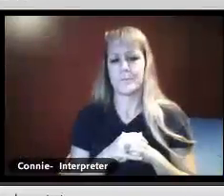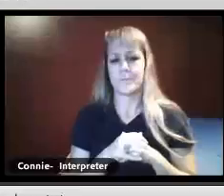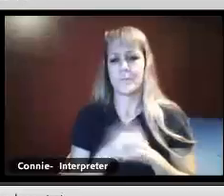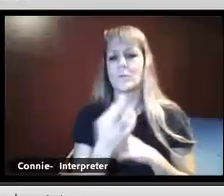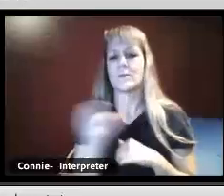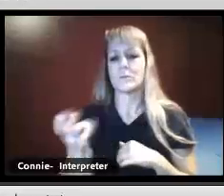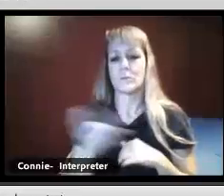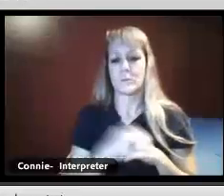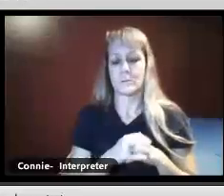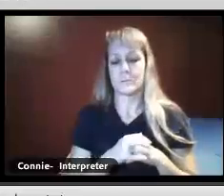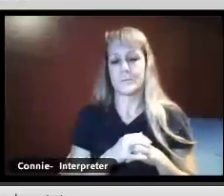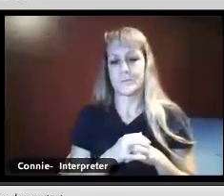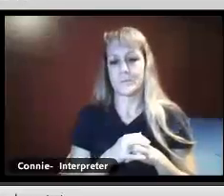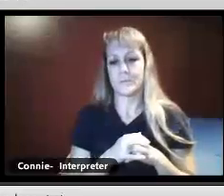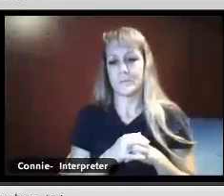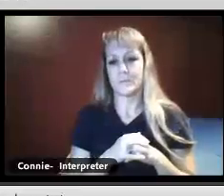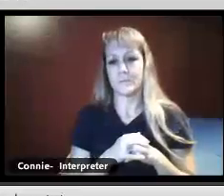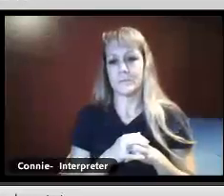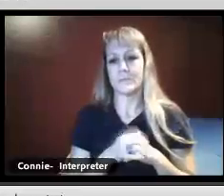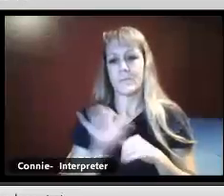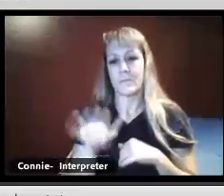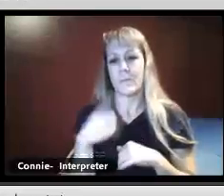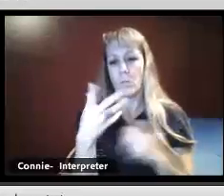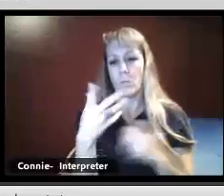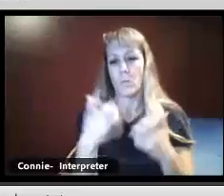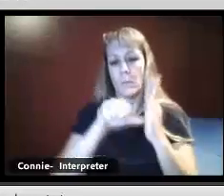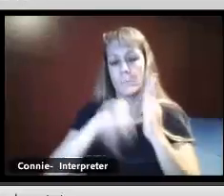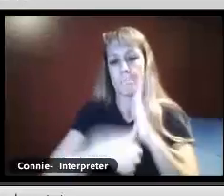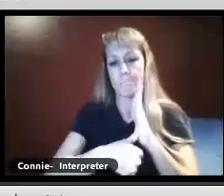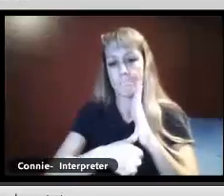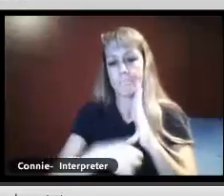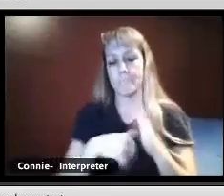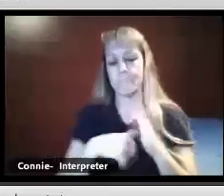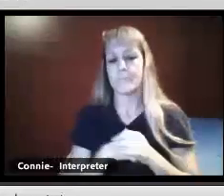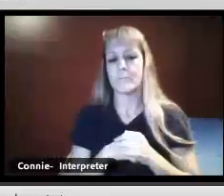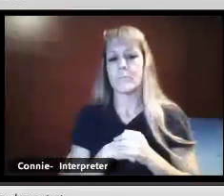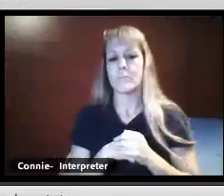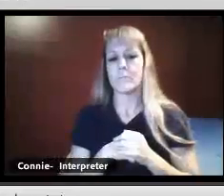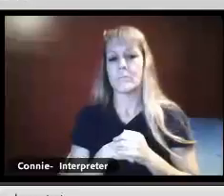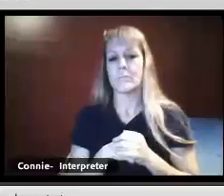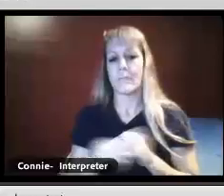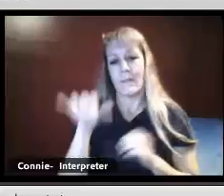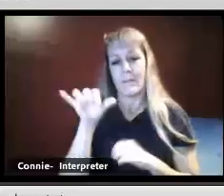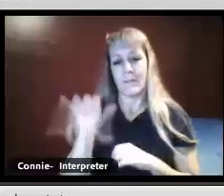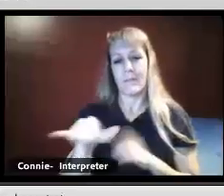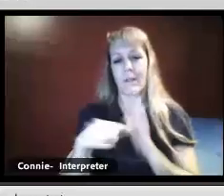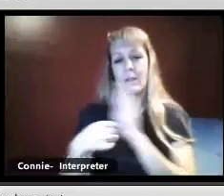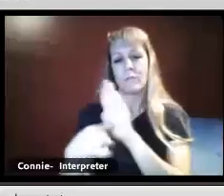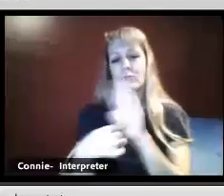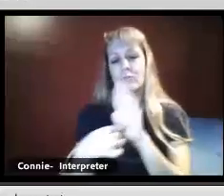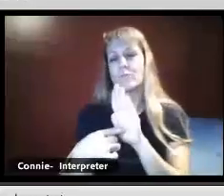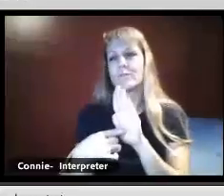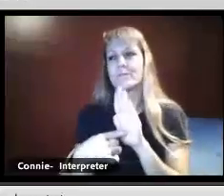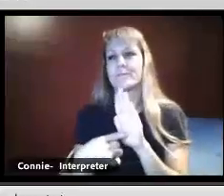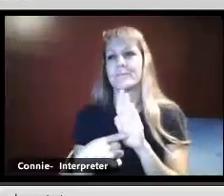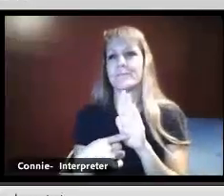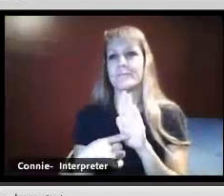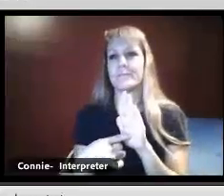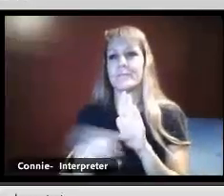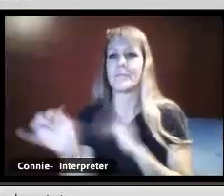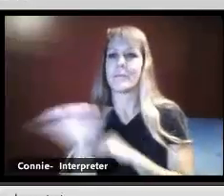resource, and here's the one that I want to emphasize the most. This constitutes a kind of almost a sort